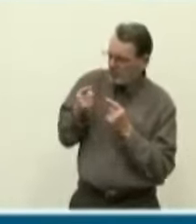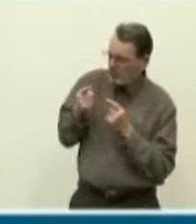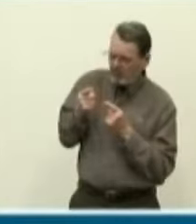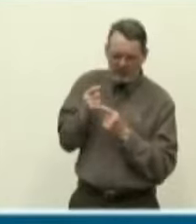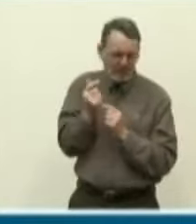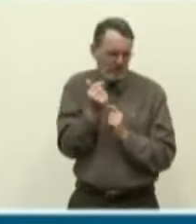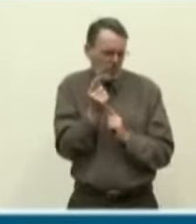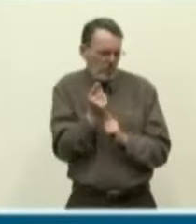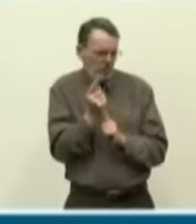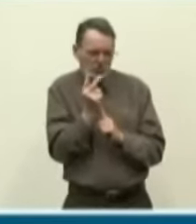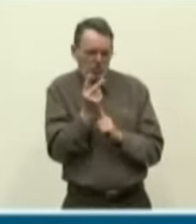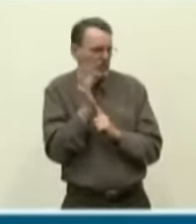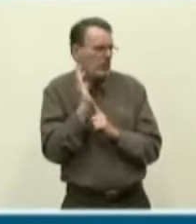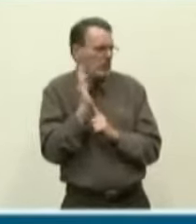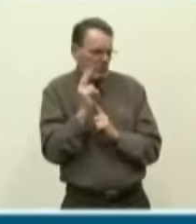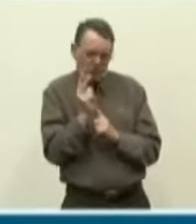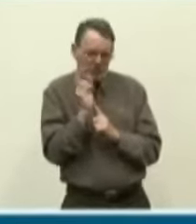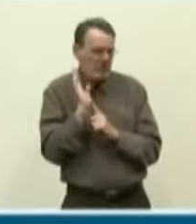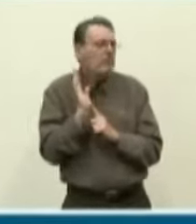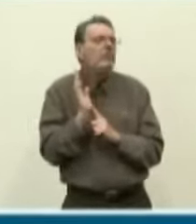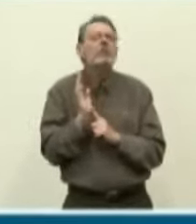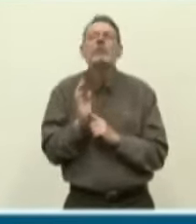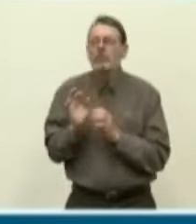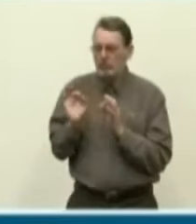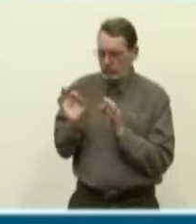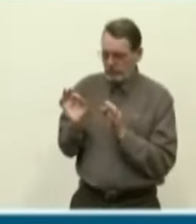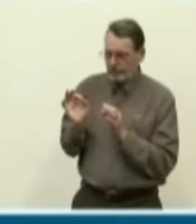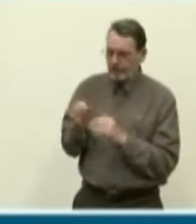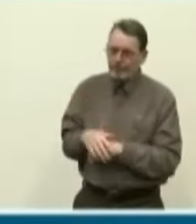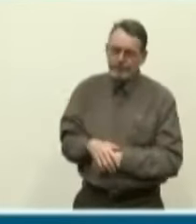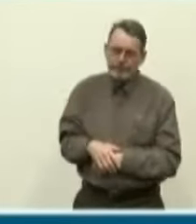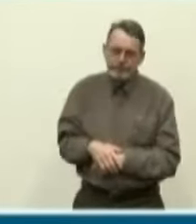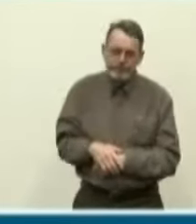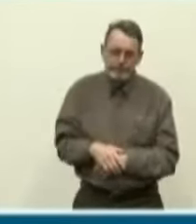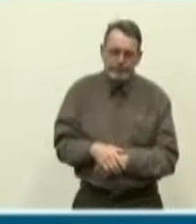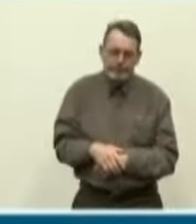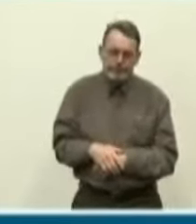Minutes, maybe 2 minutes ago. Okay,